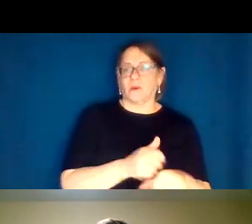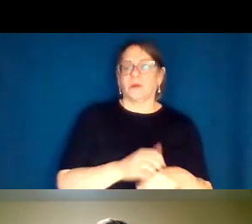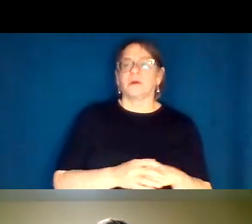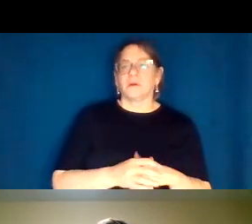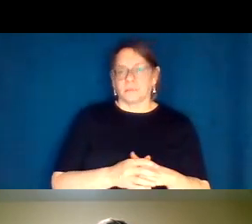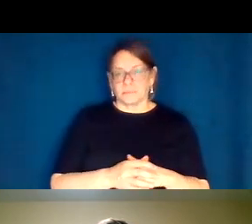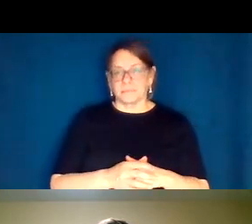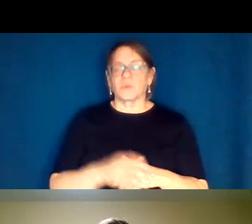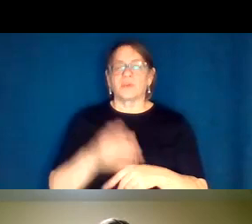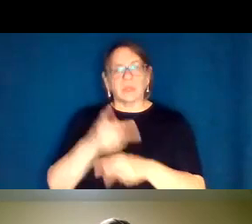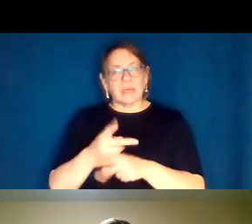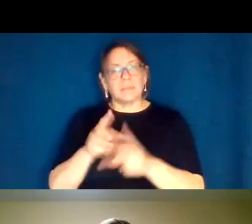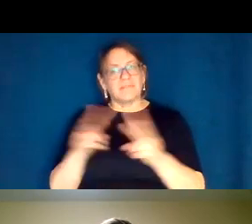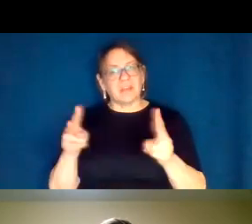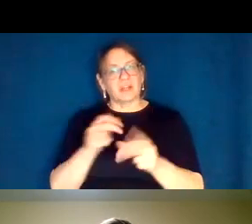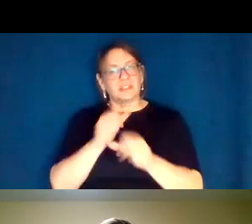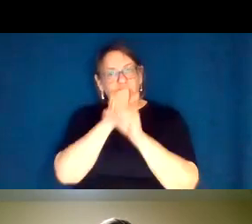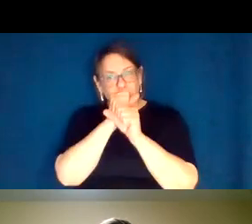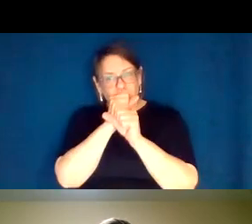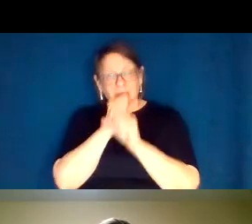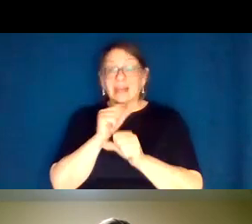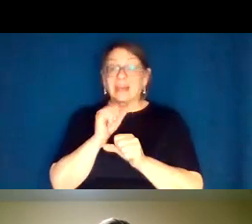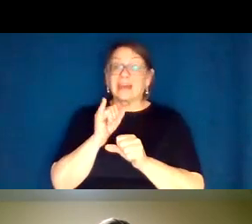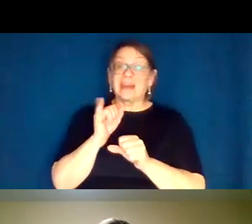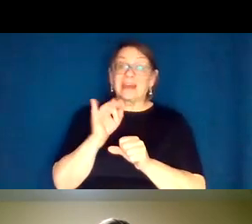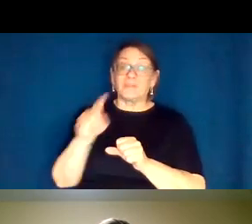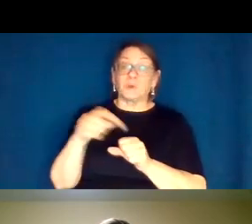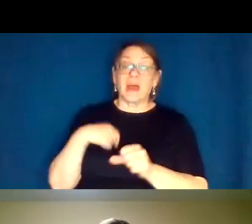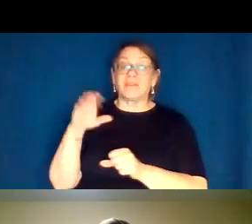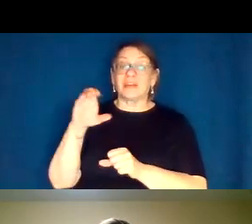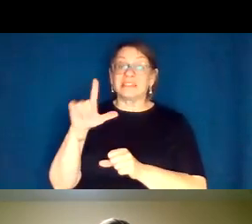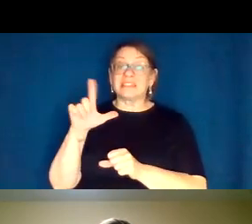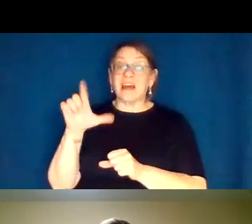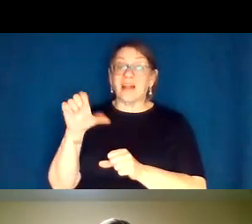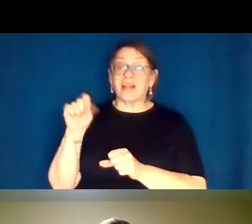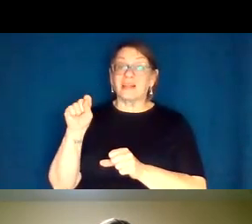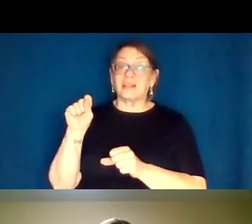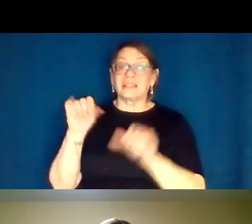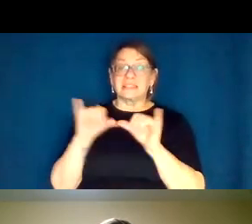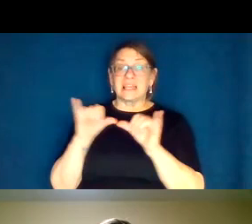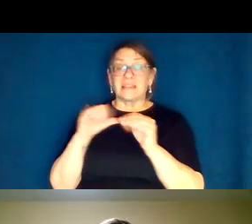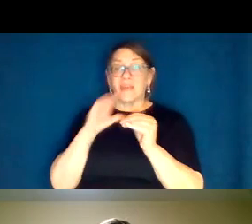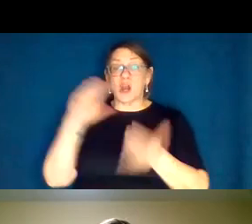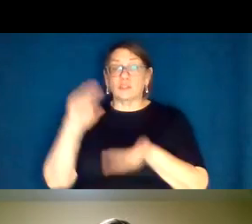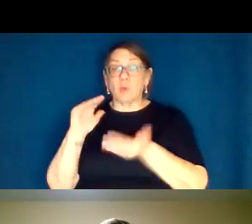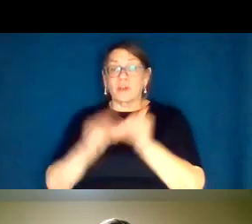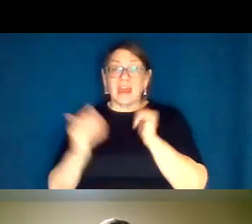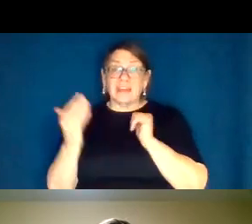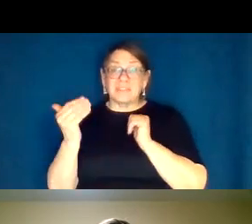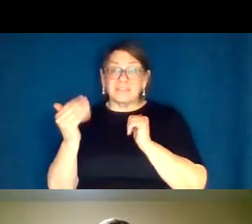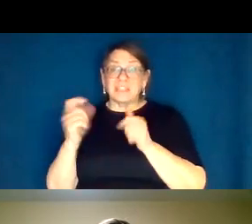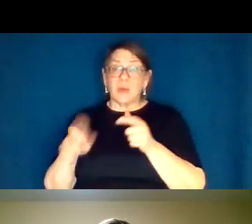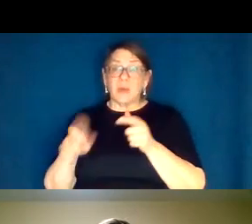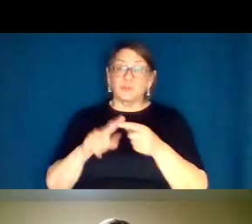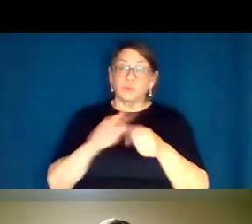very securely per these terms. If you have cell sizes that are smaller than 15, you have to suppress that to protect, we never